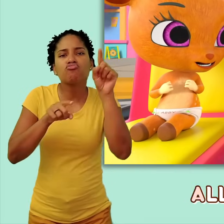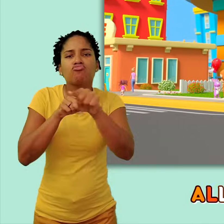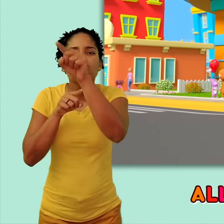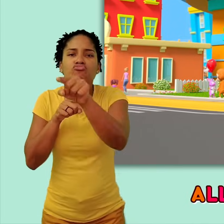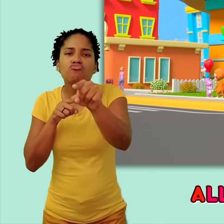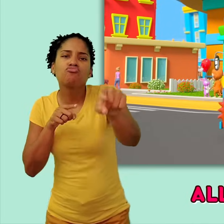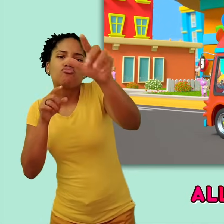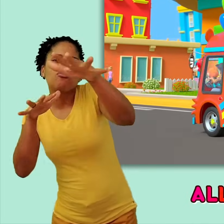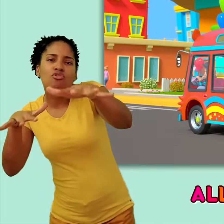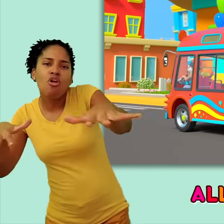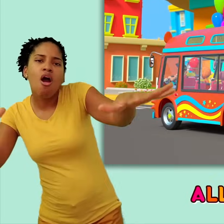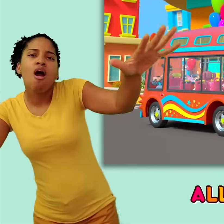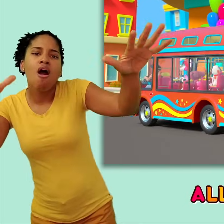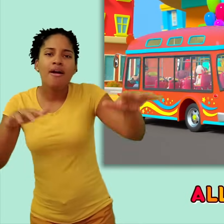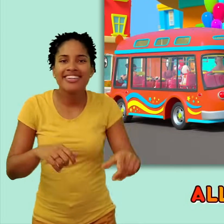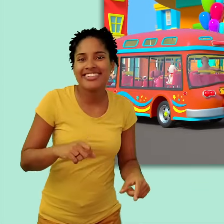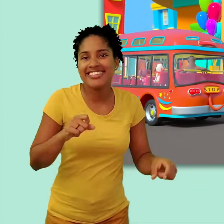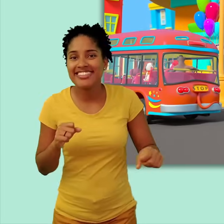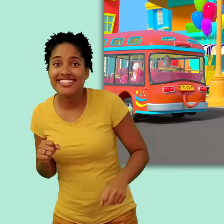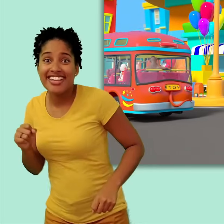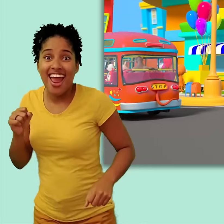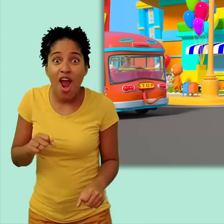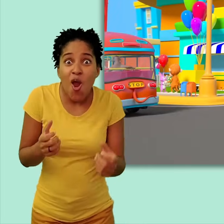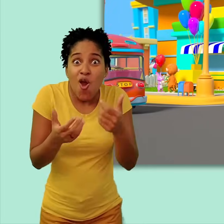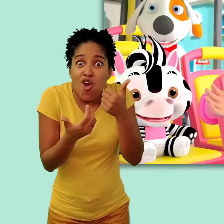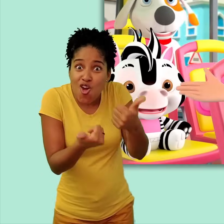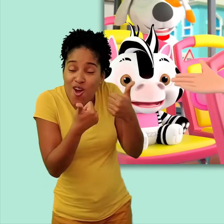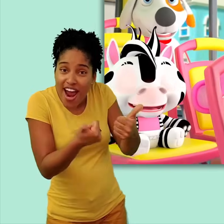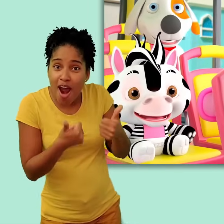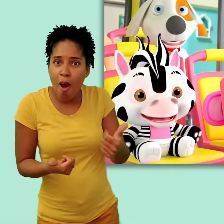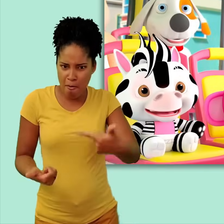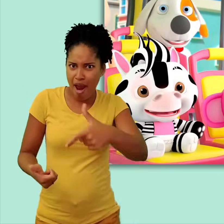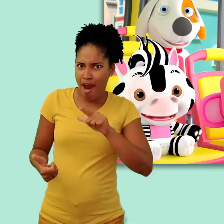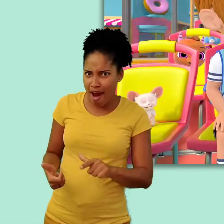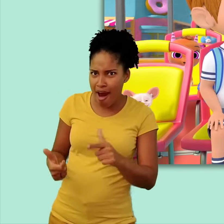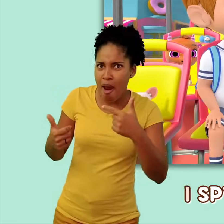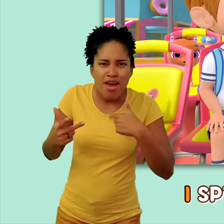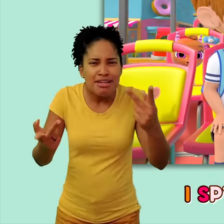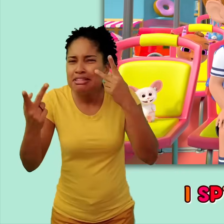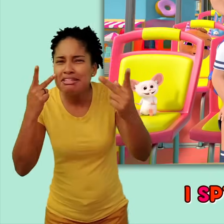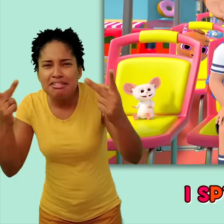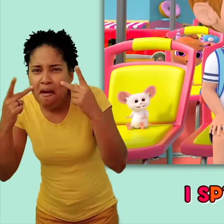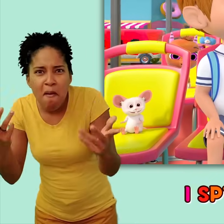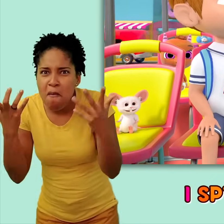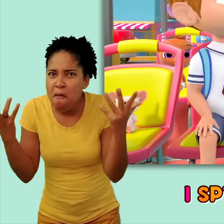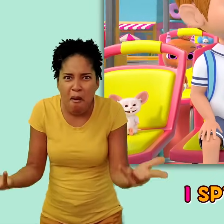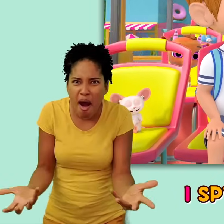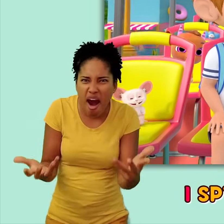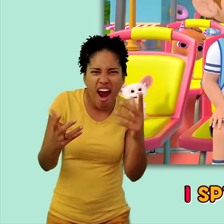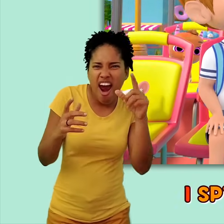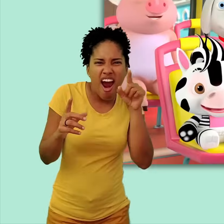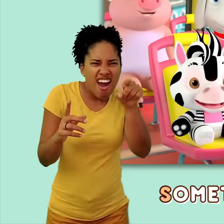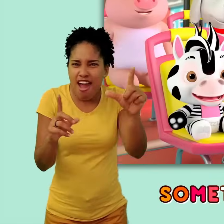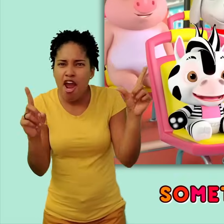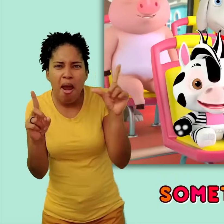chatter, all through the town. Okay, my turn. I spy with my little